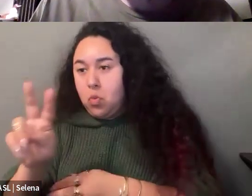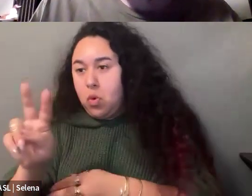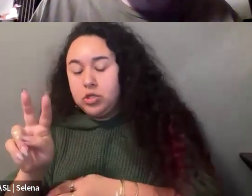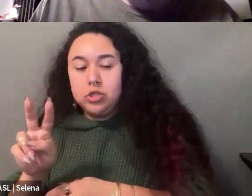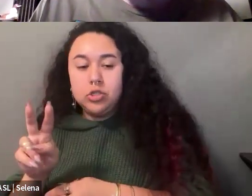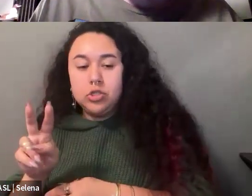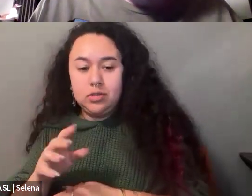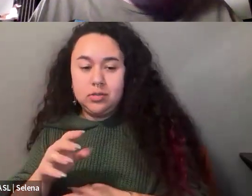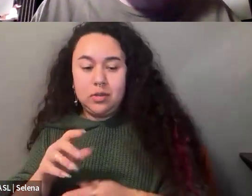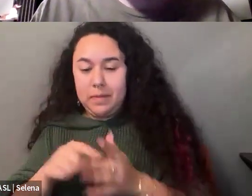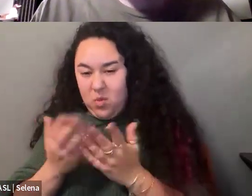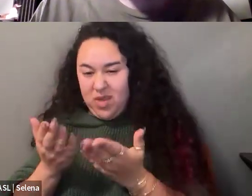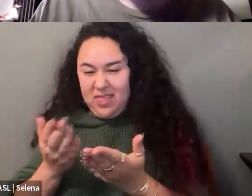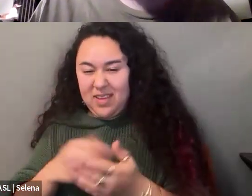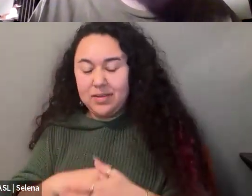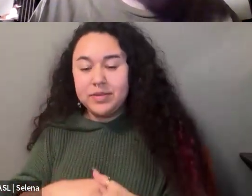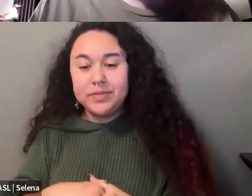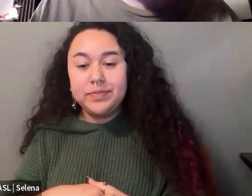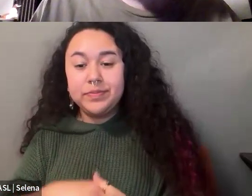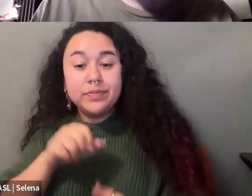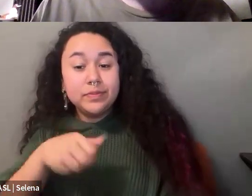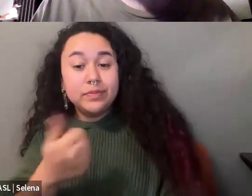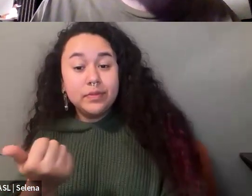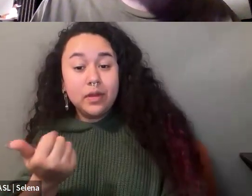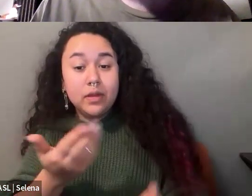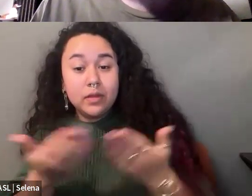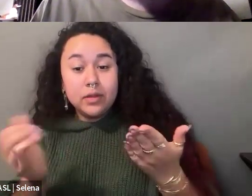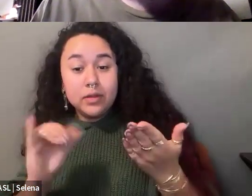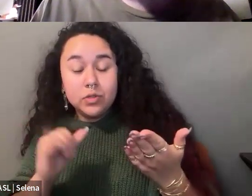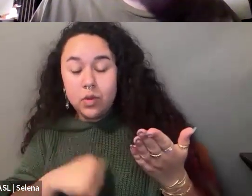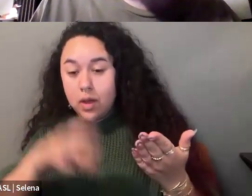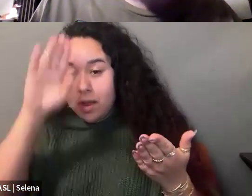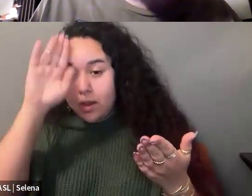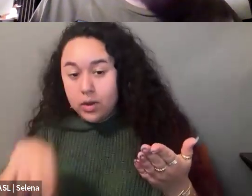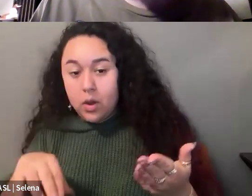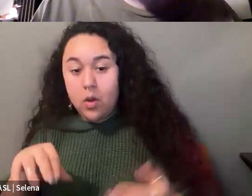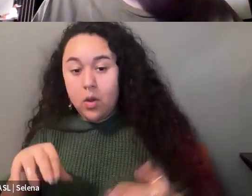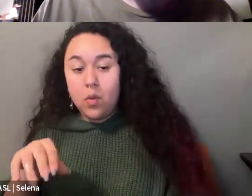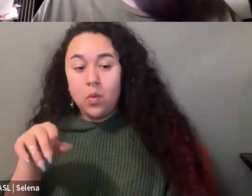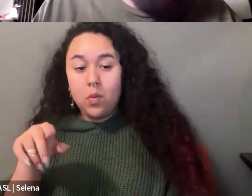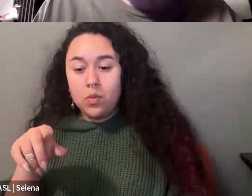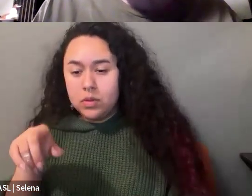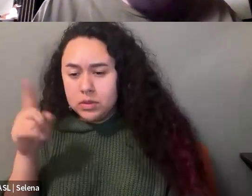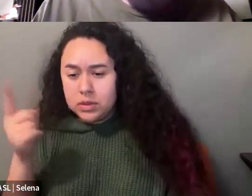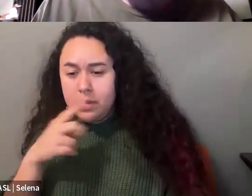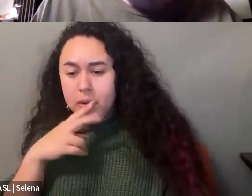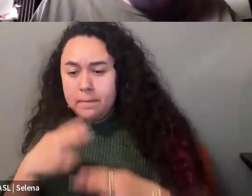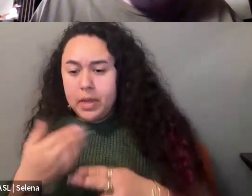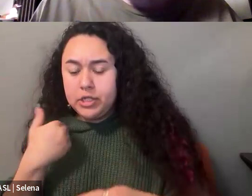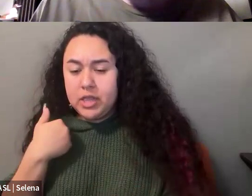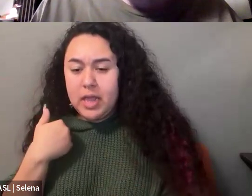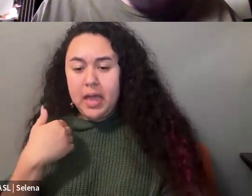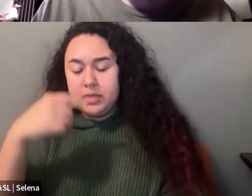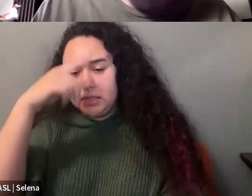you can begin right there, right? Are there other things? I know I'll mention that last